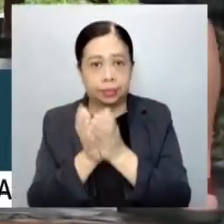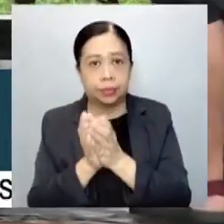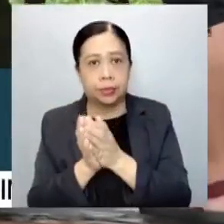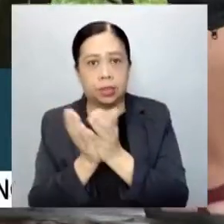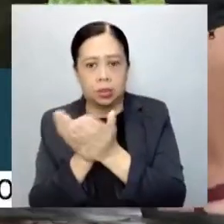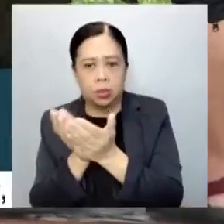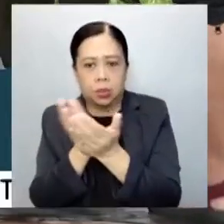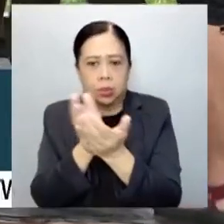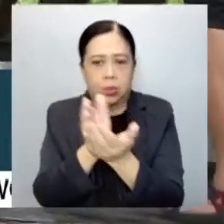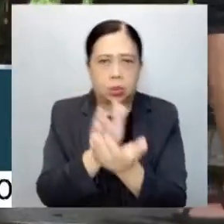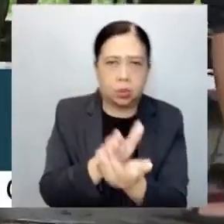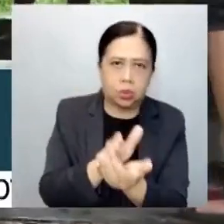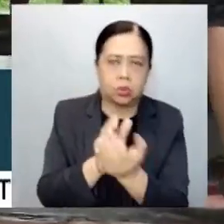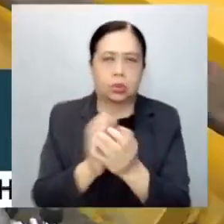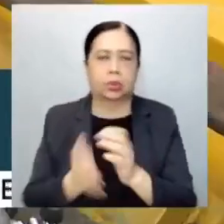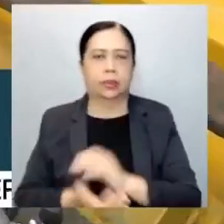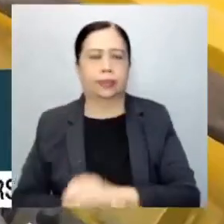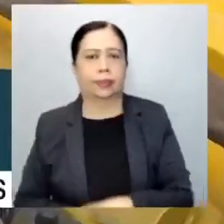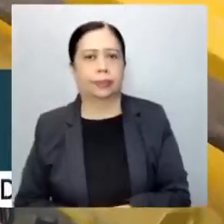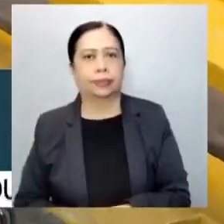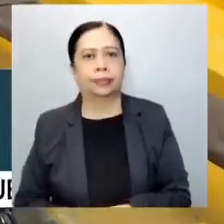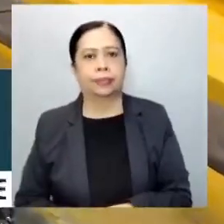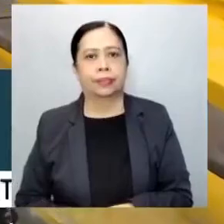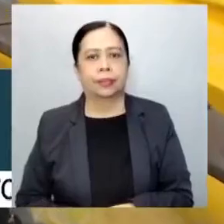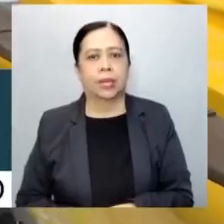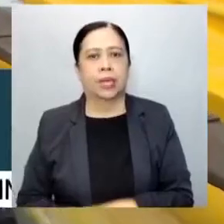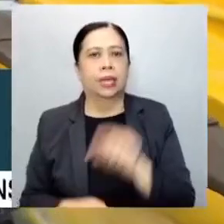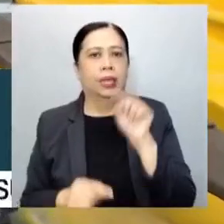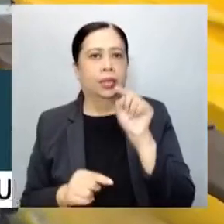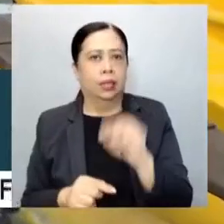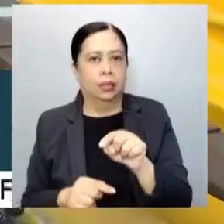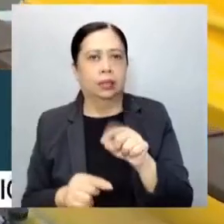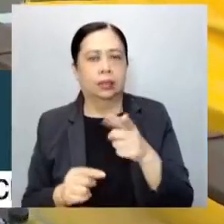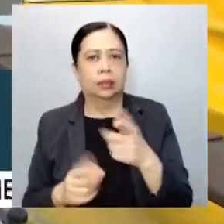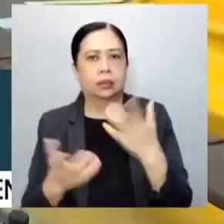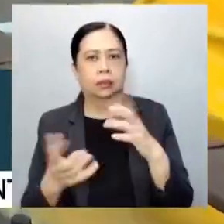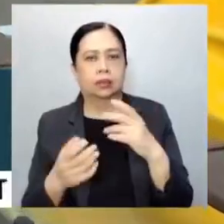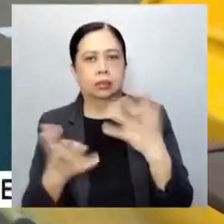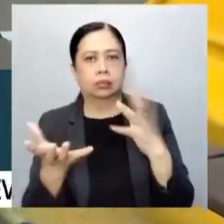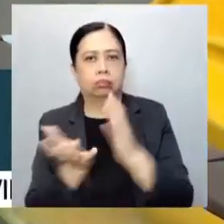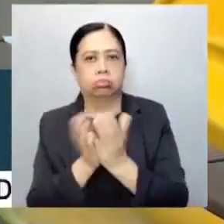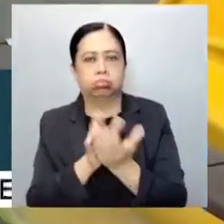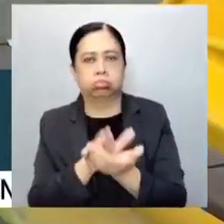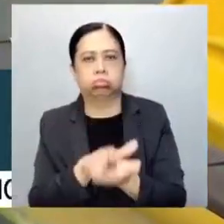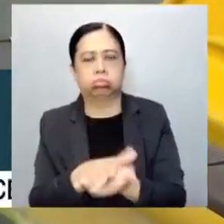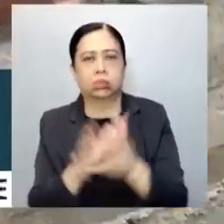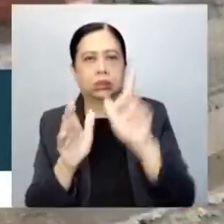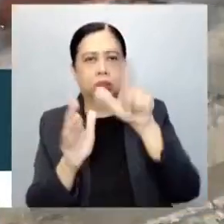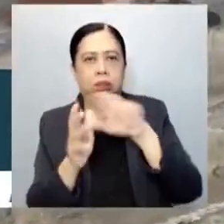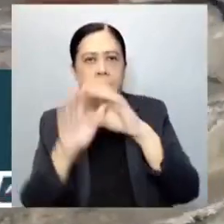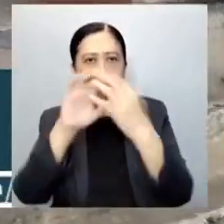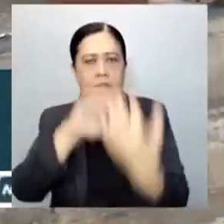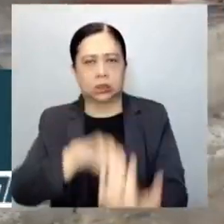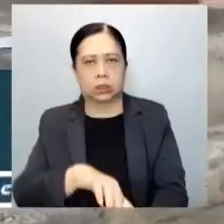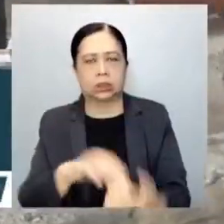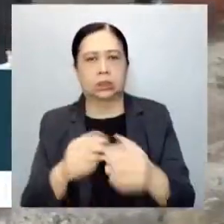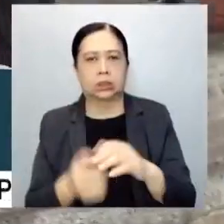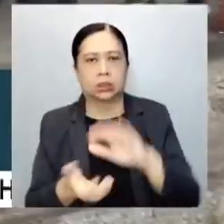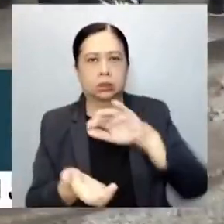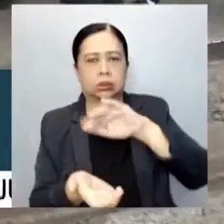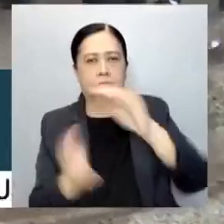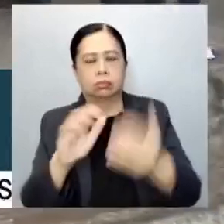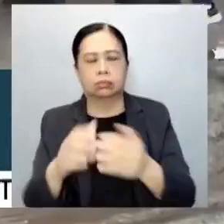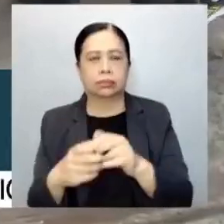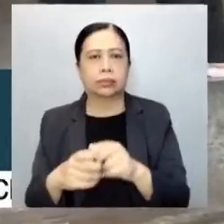to one side of the vessel. This caused the vessel to tilt and eventually to turn upside down. De